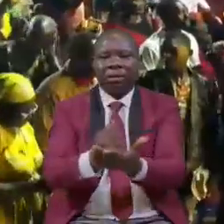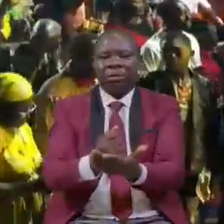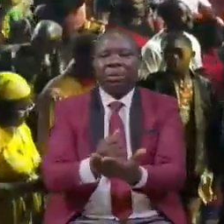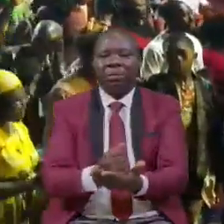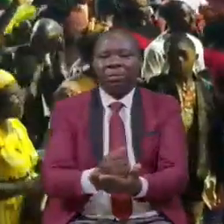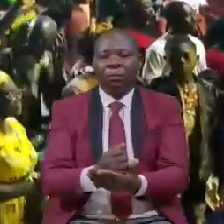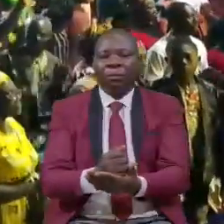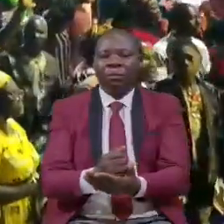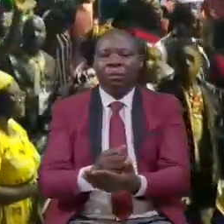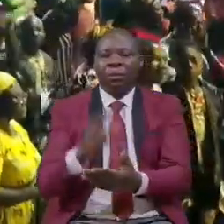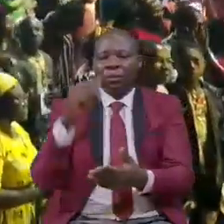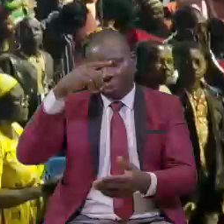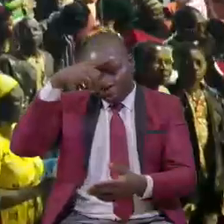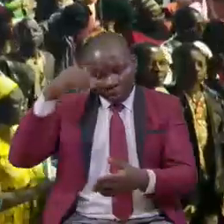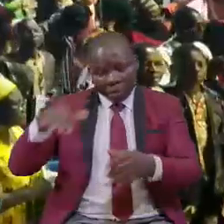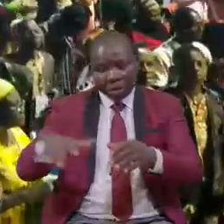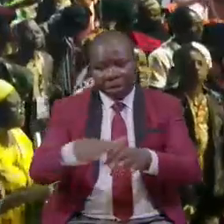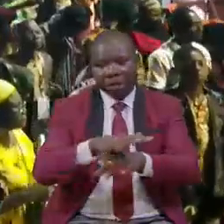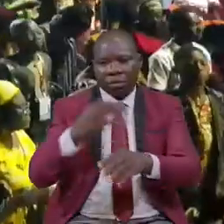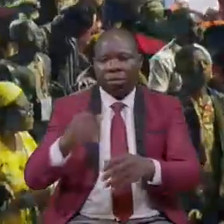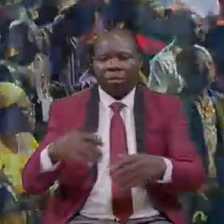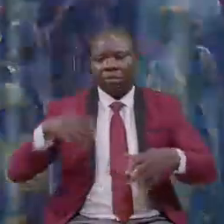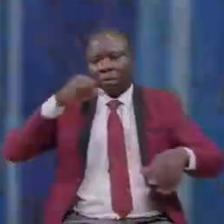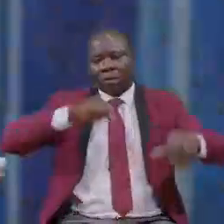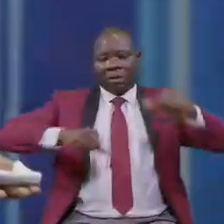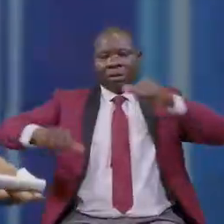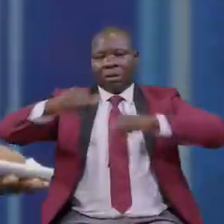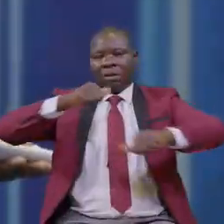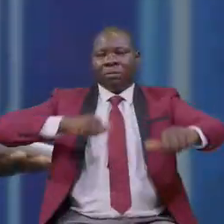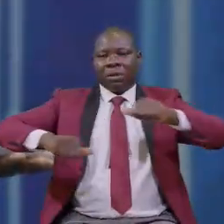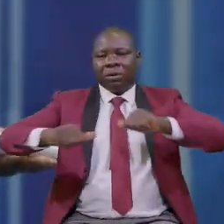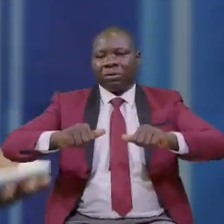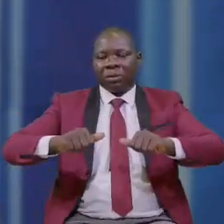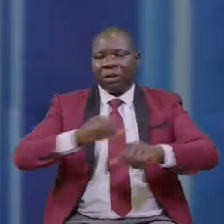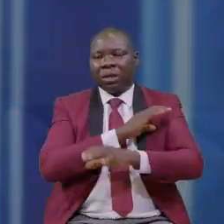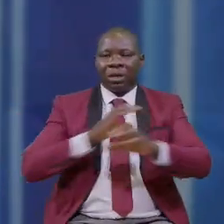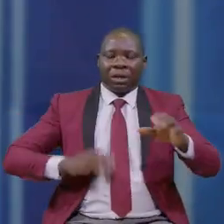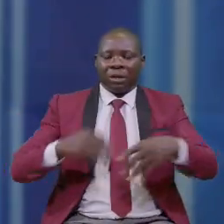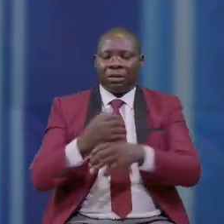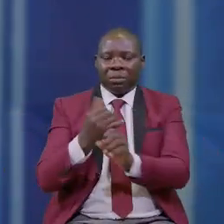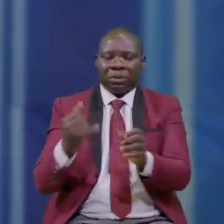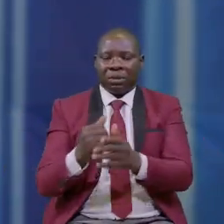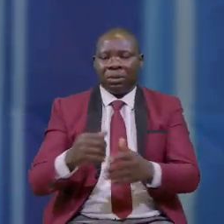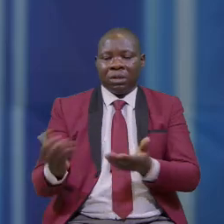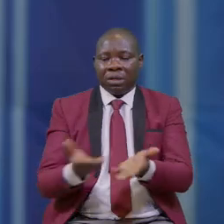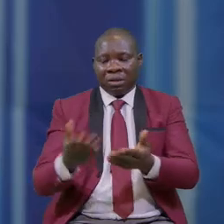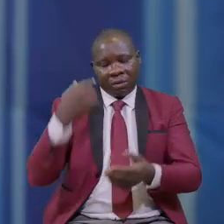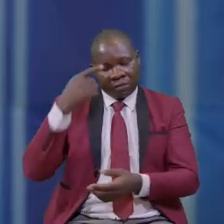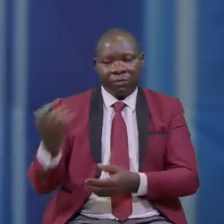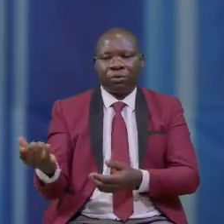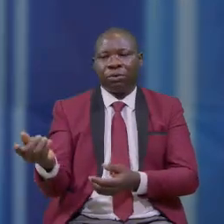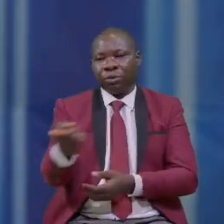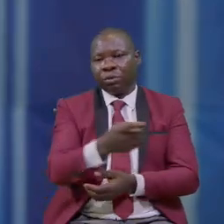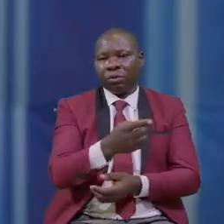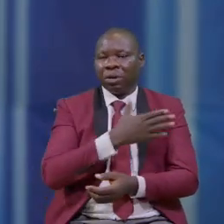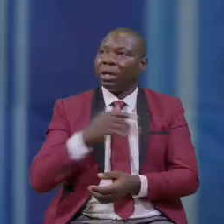No shadow of doubt. Christ makes it available for you. And he sent me